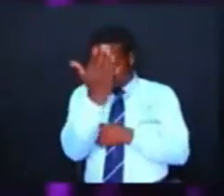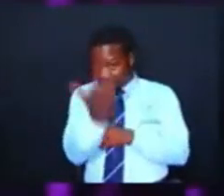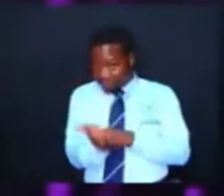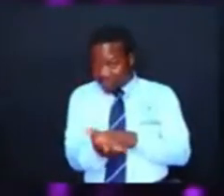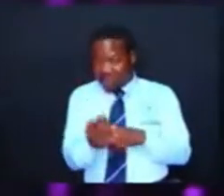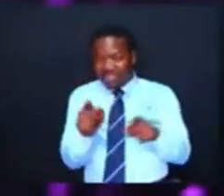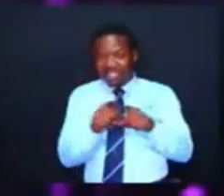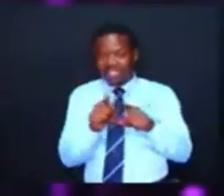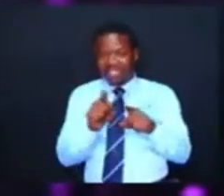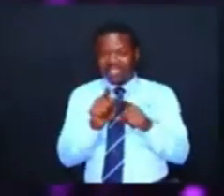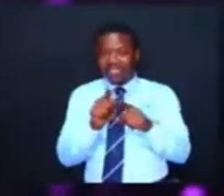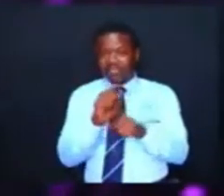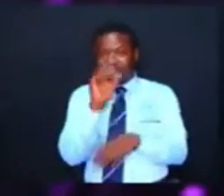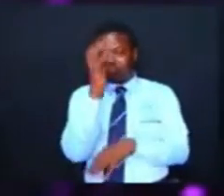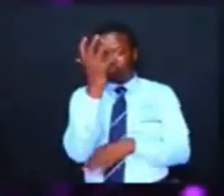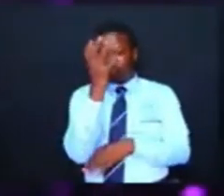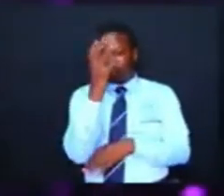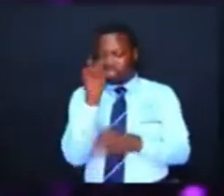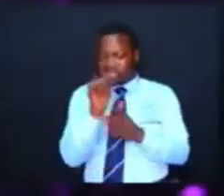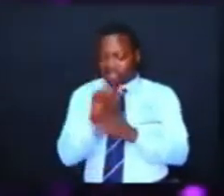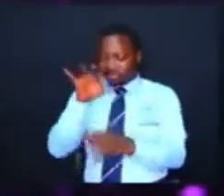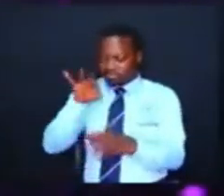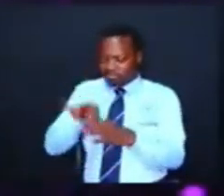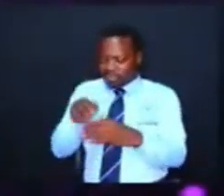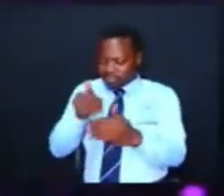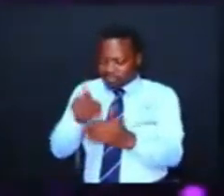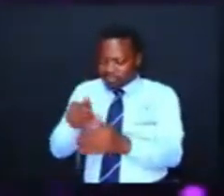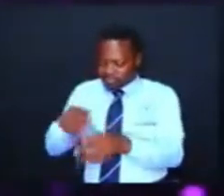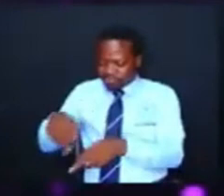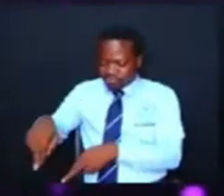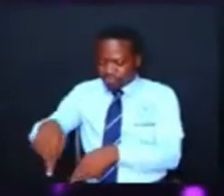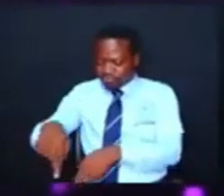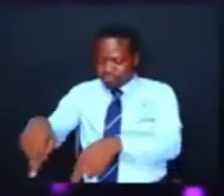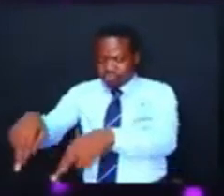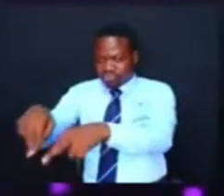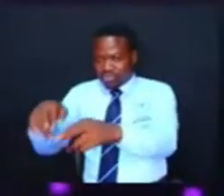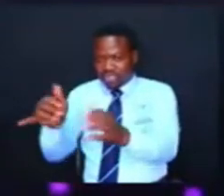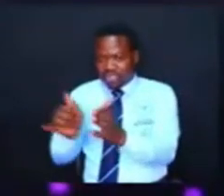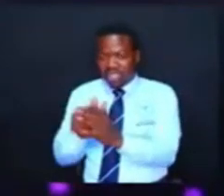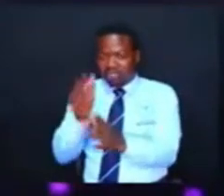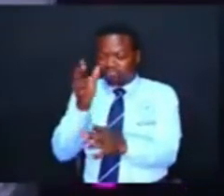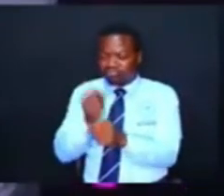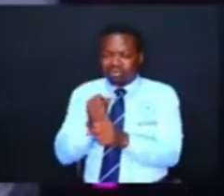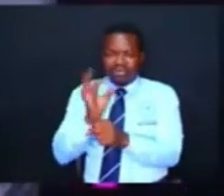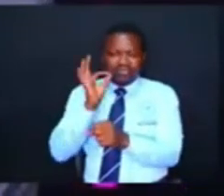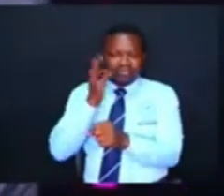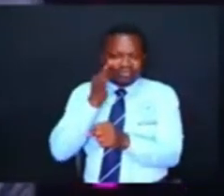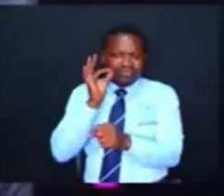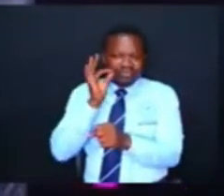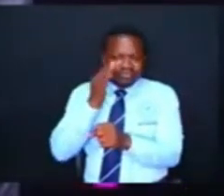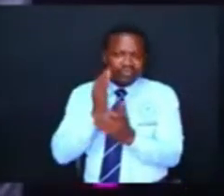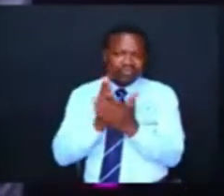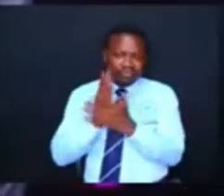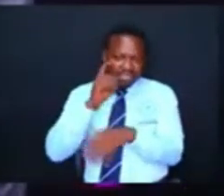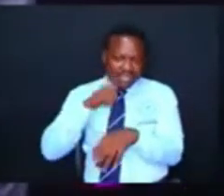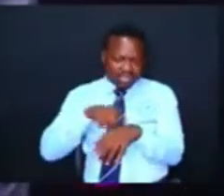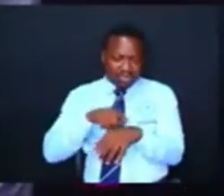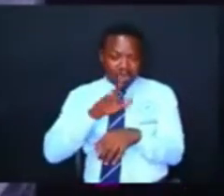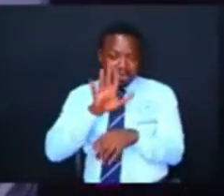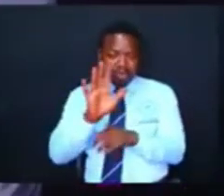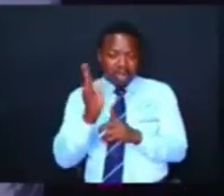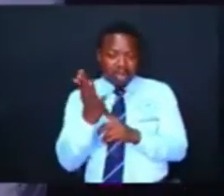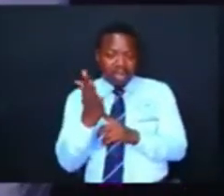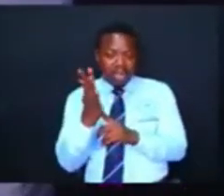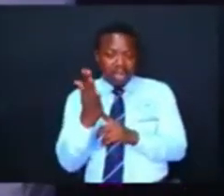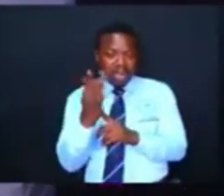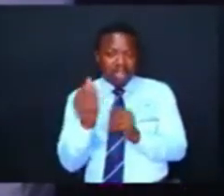tree planted by streams of water, which yields its fruit in its season, and whose leaves does not wither.